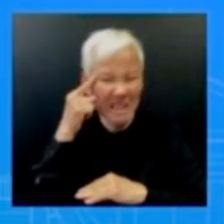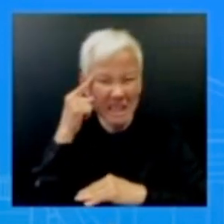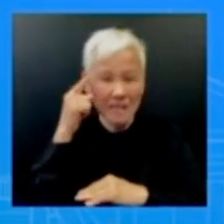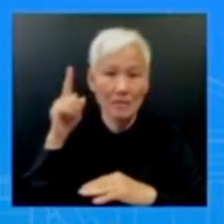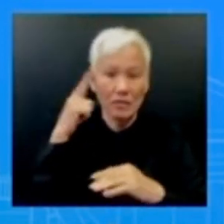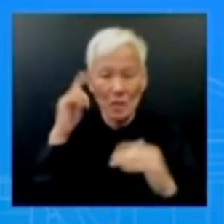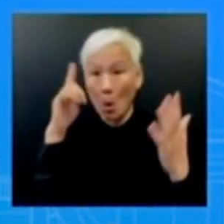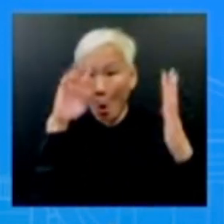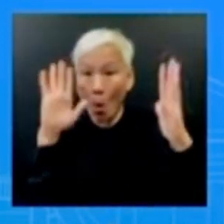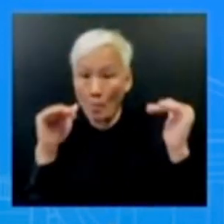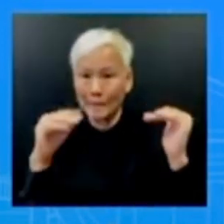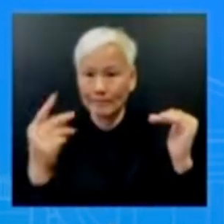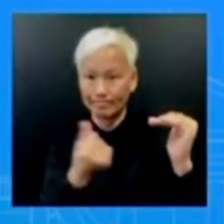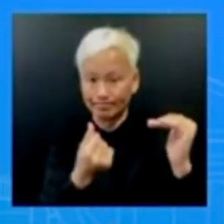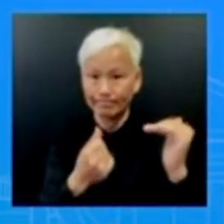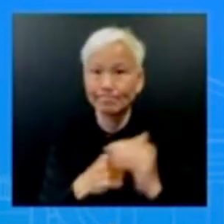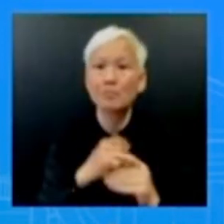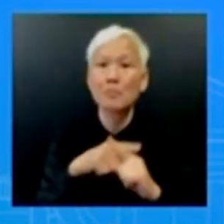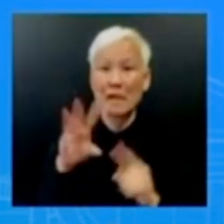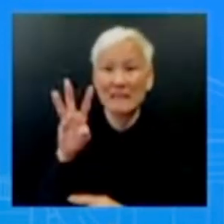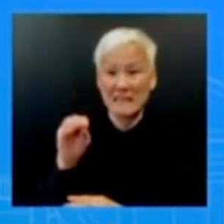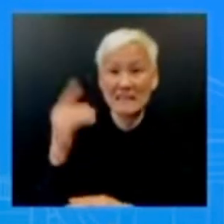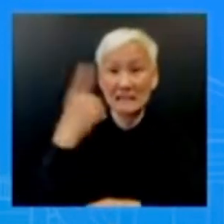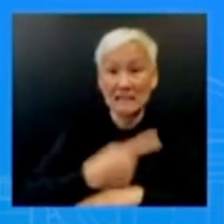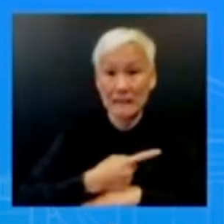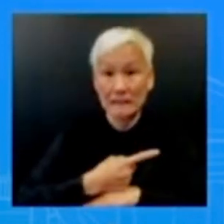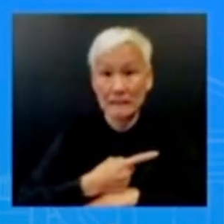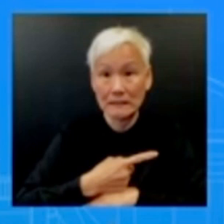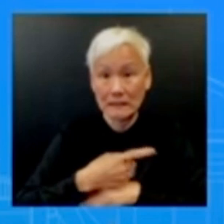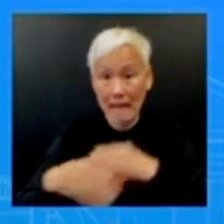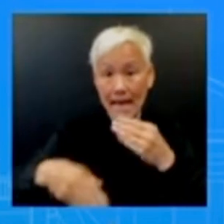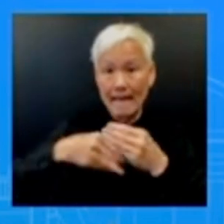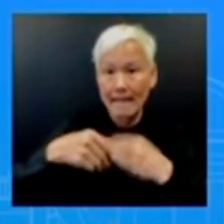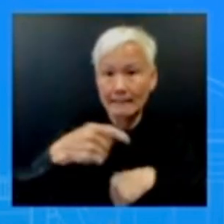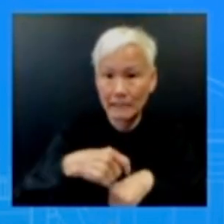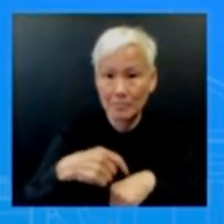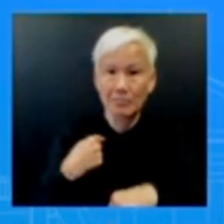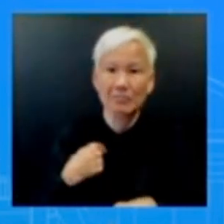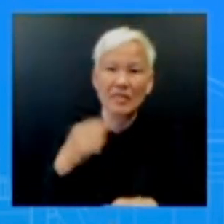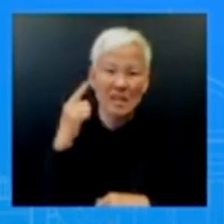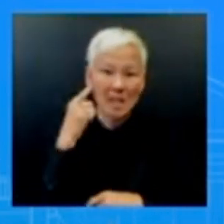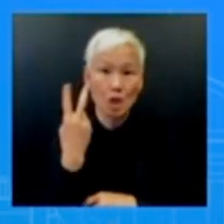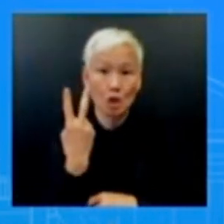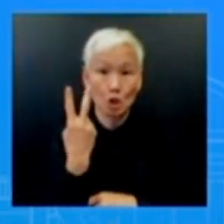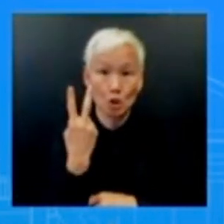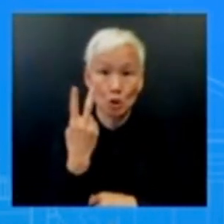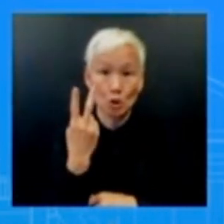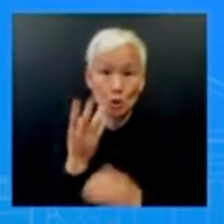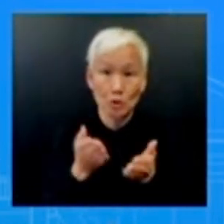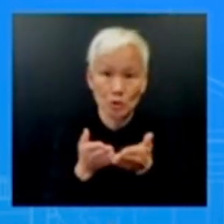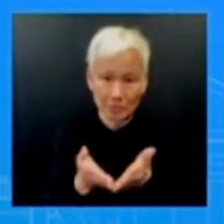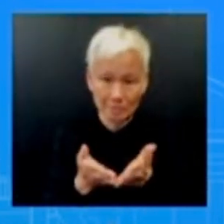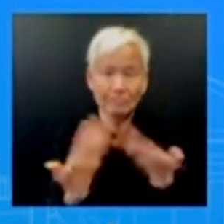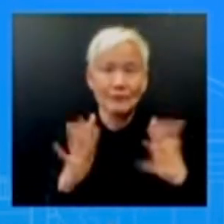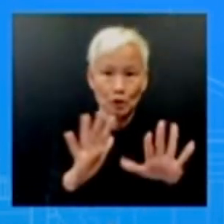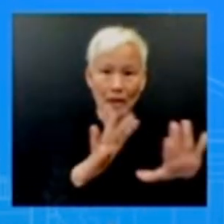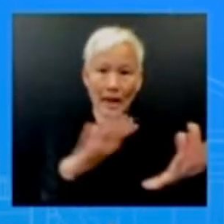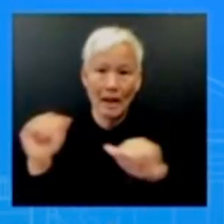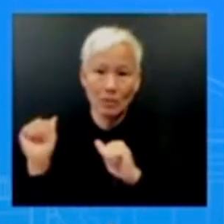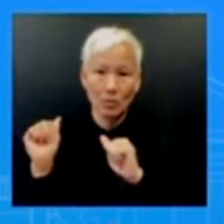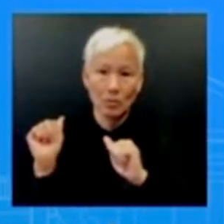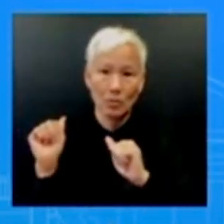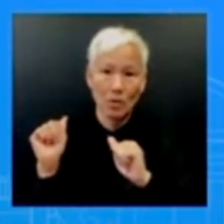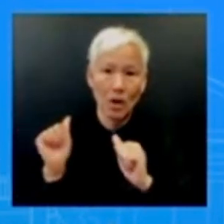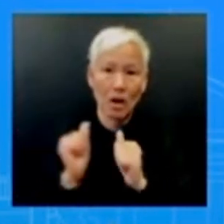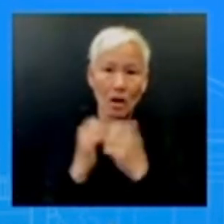that's a good thing. In fact, over the weekend, I think two ships left with hundreds of thousands of metric tons of corn. And a lot of that corn,